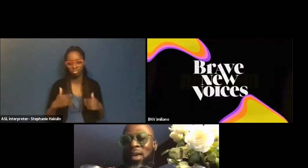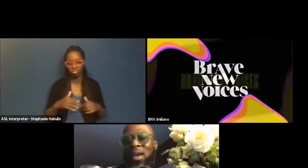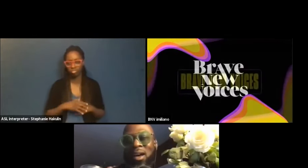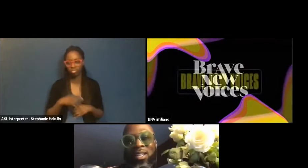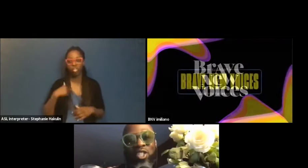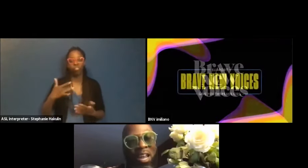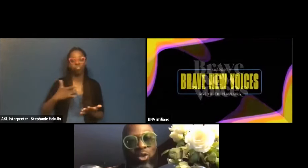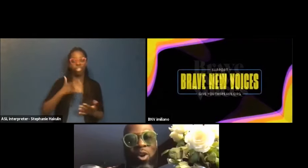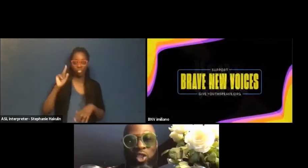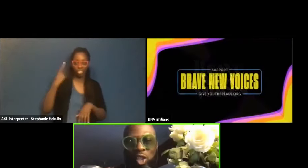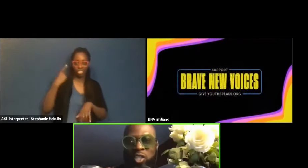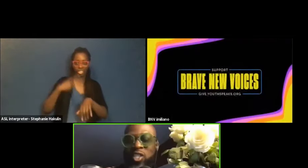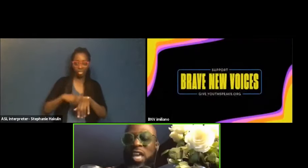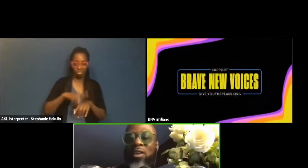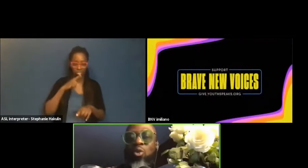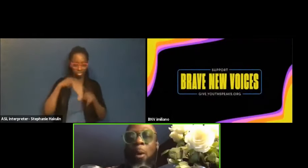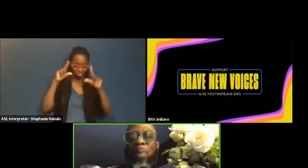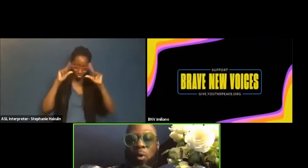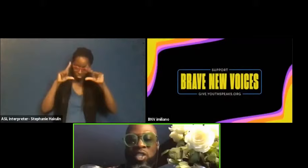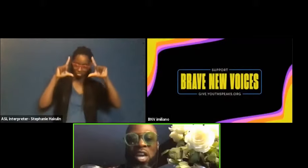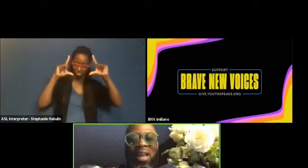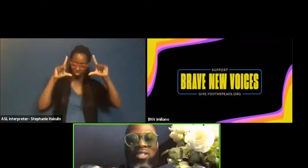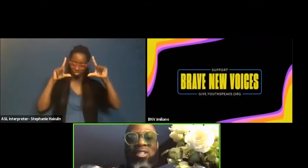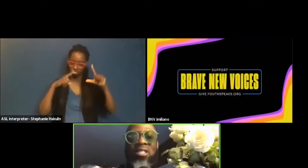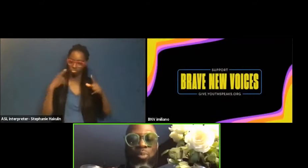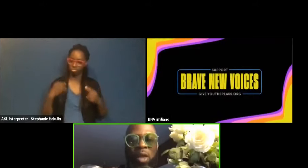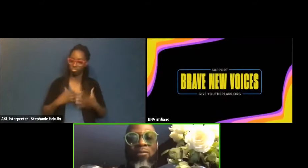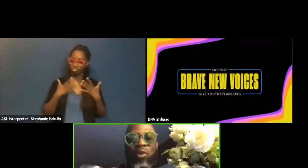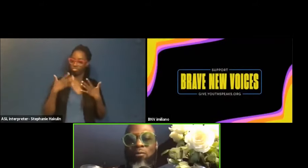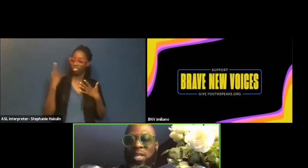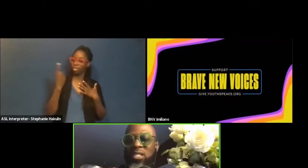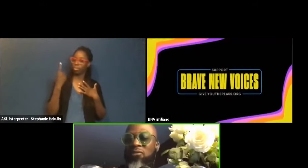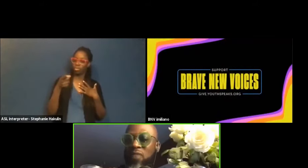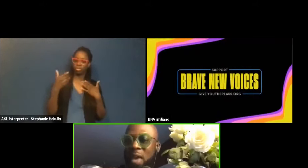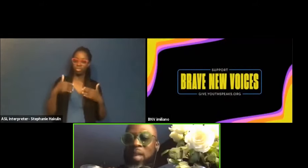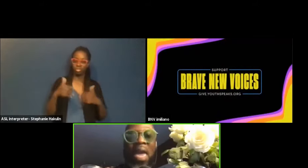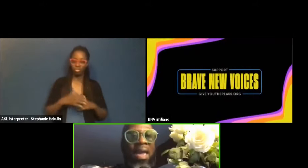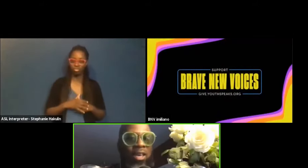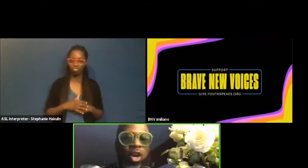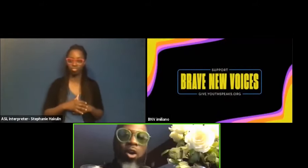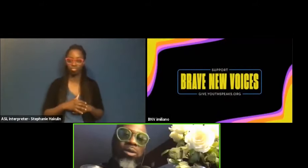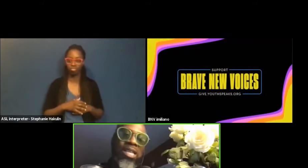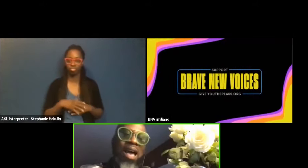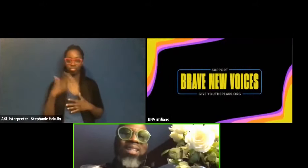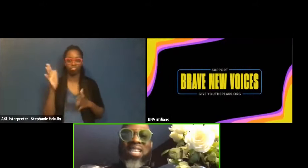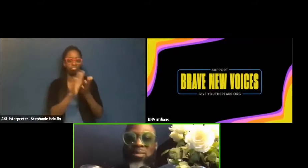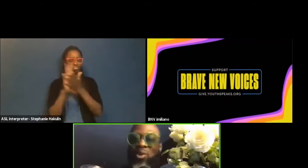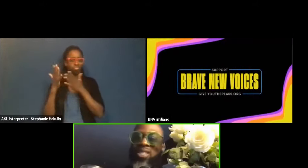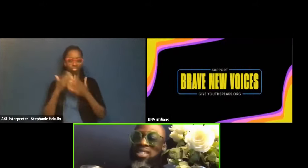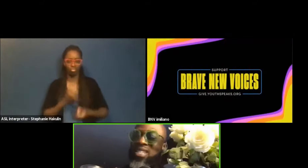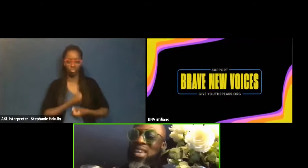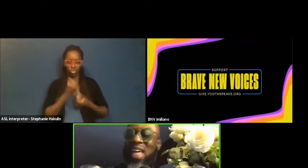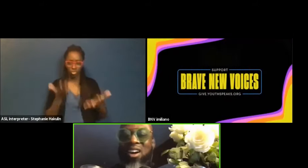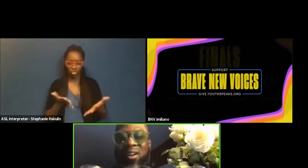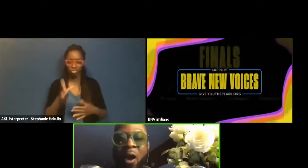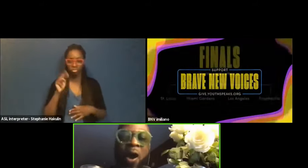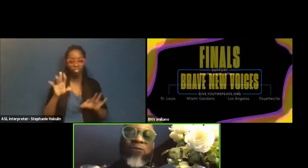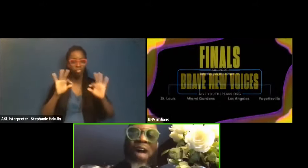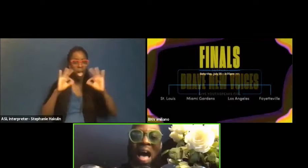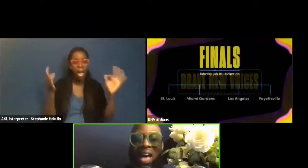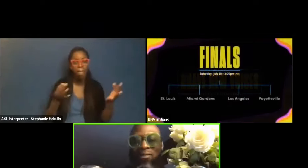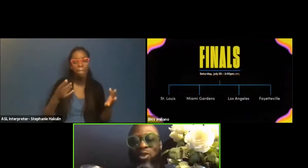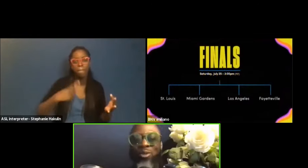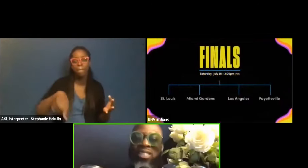which is something. Shout out to our judges, shout out to our poets, shout out to this Brave New Voices family. Ayo, Dion Decibels, let's take like